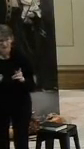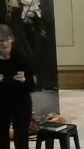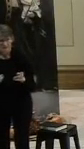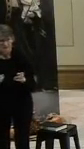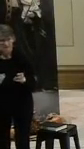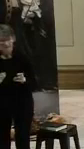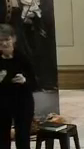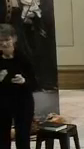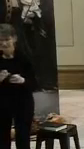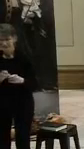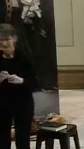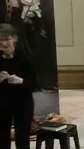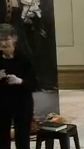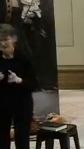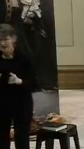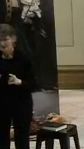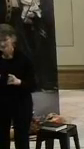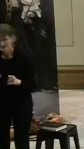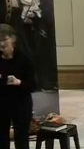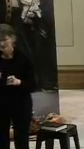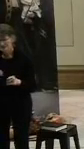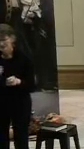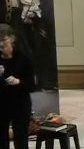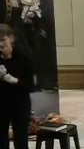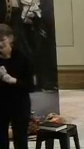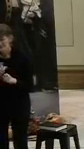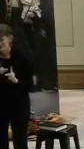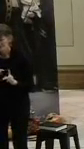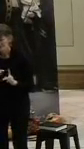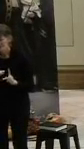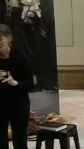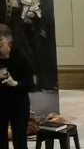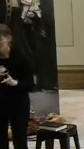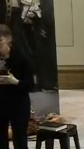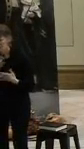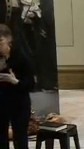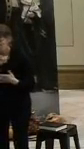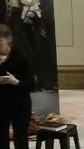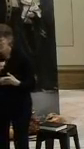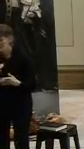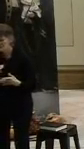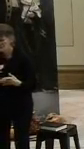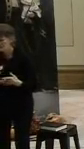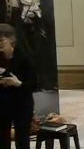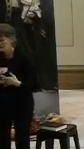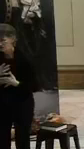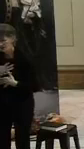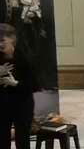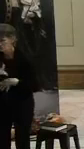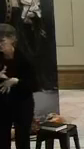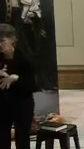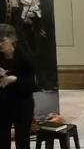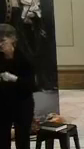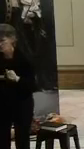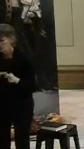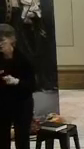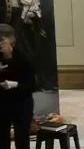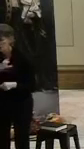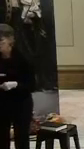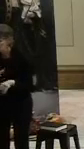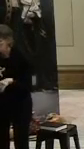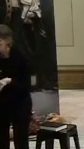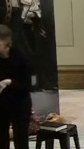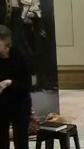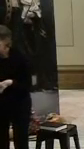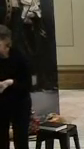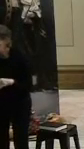hello, and you have a wonderful day. It's great to see you. Don't be afraid to touch each other. Christ touches us in the